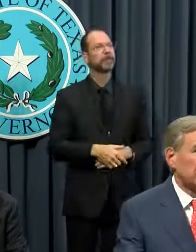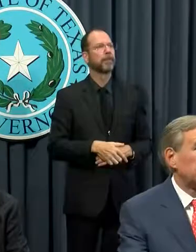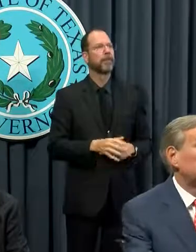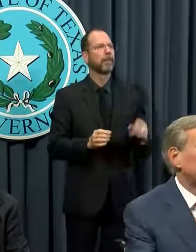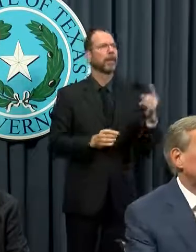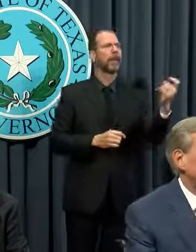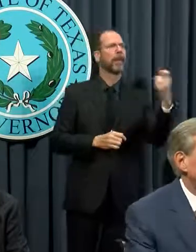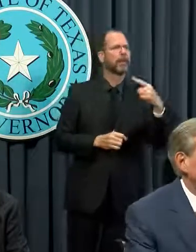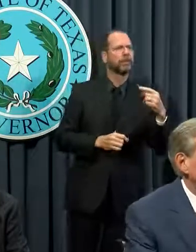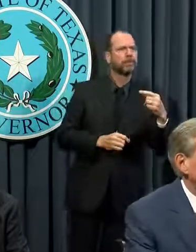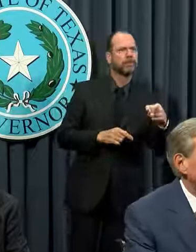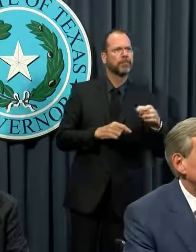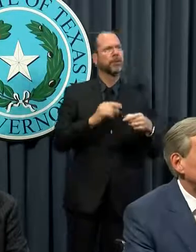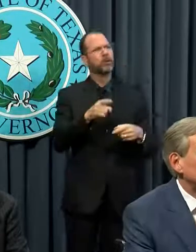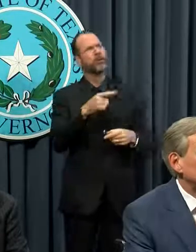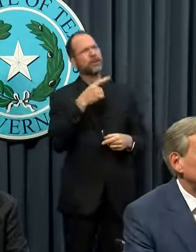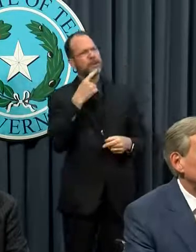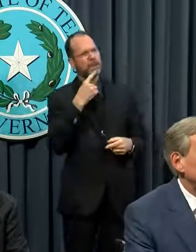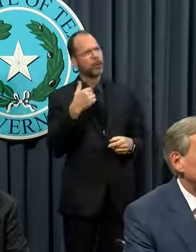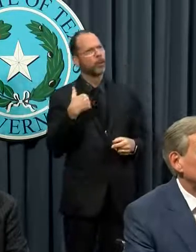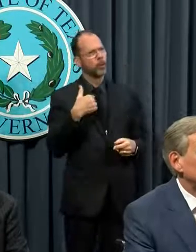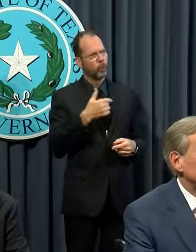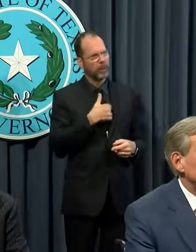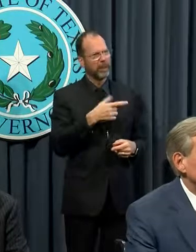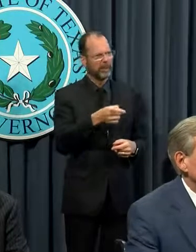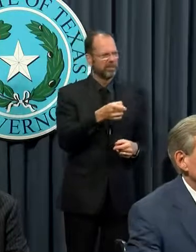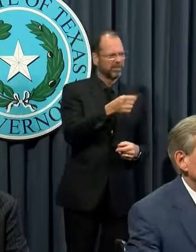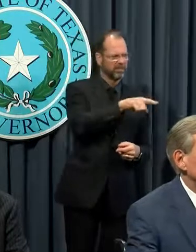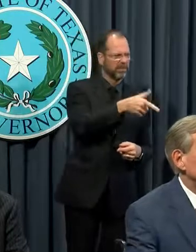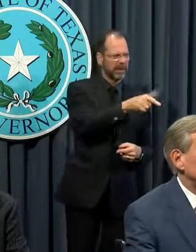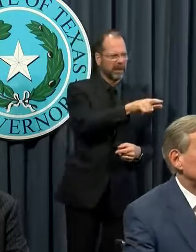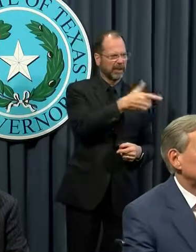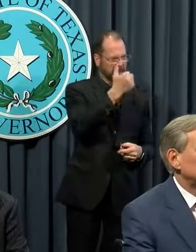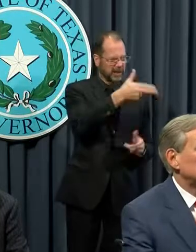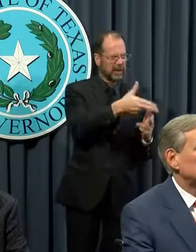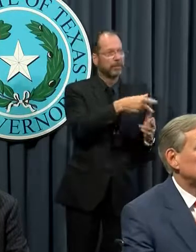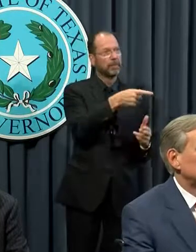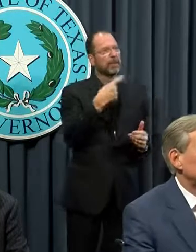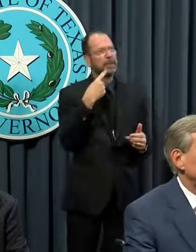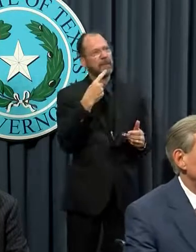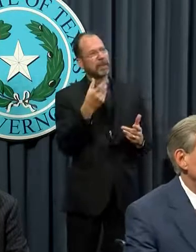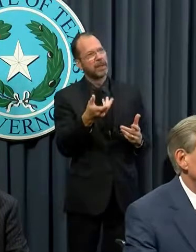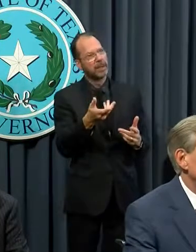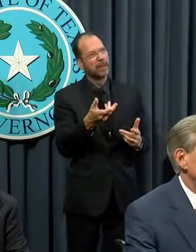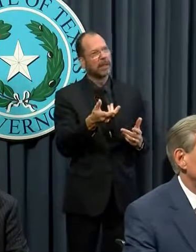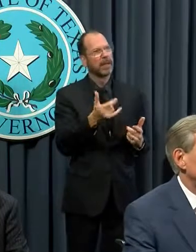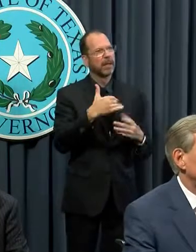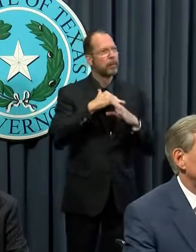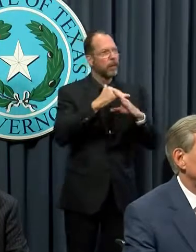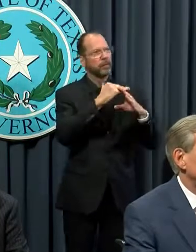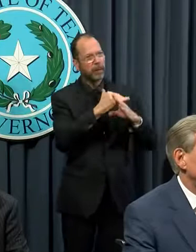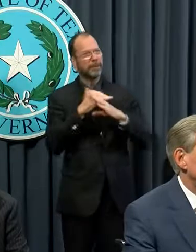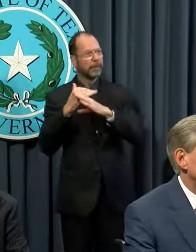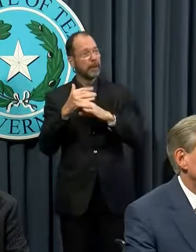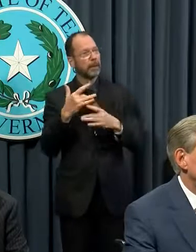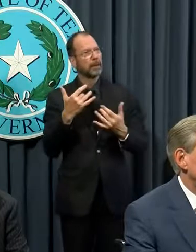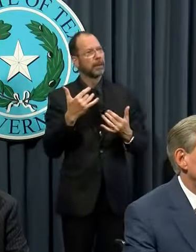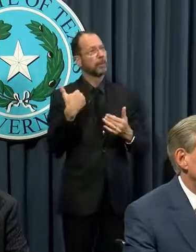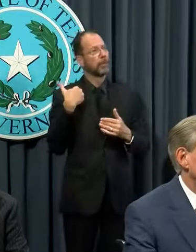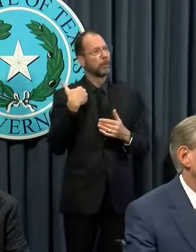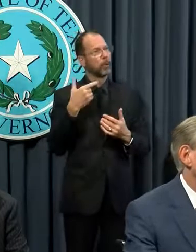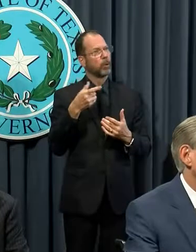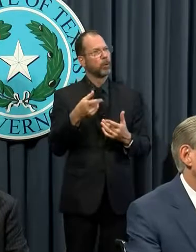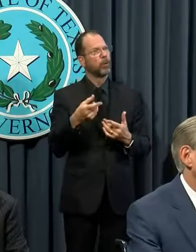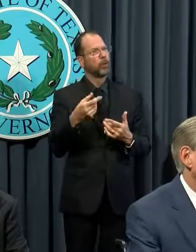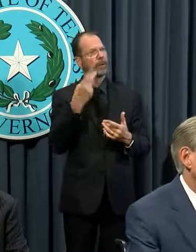Hey, Governor, you stated that we've done, I heard the other government started getting the men stating you talked about prevention. Yet only today, we